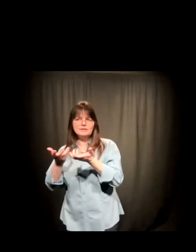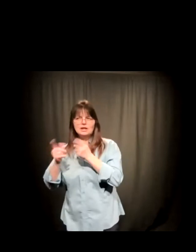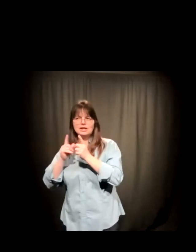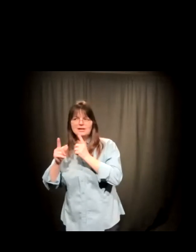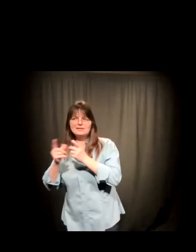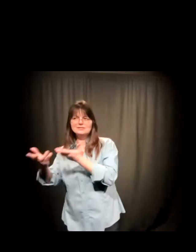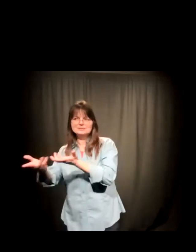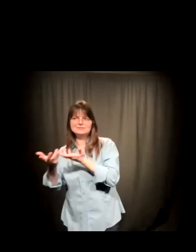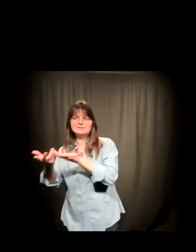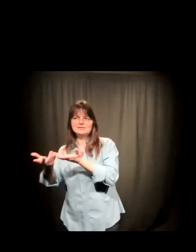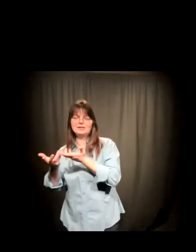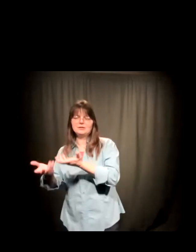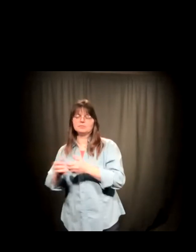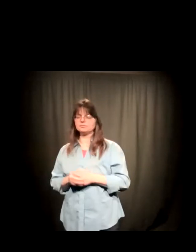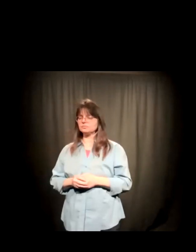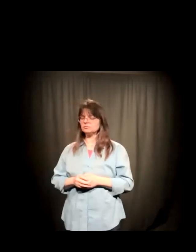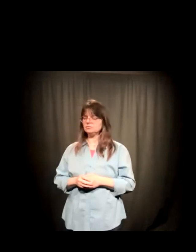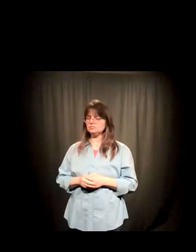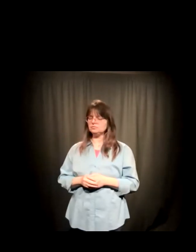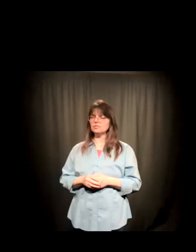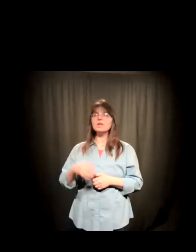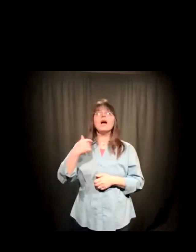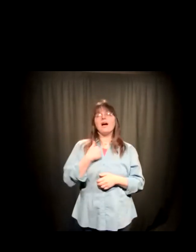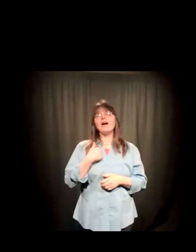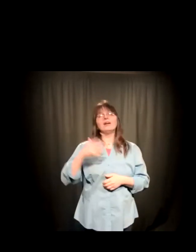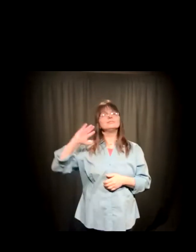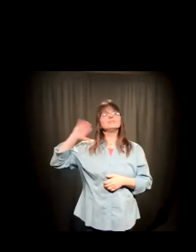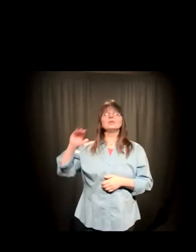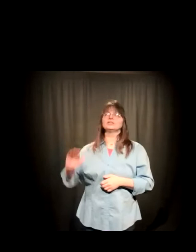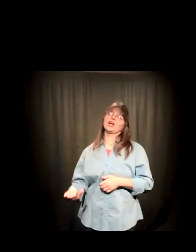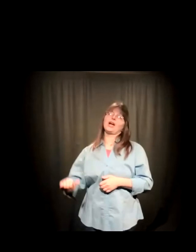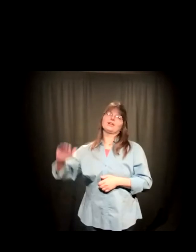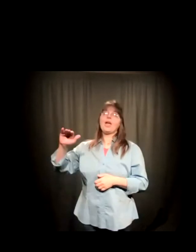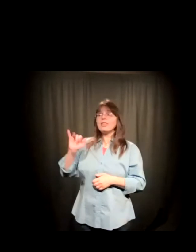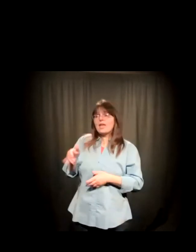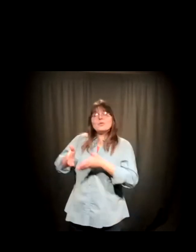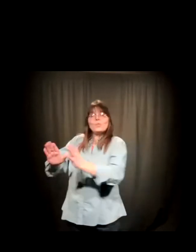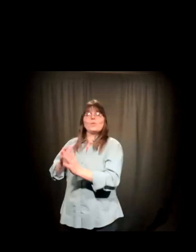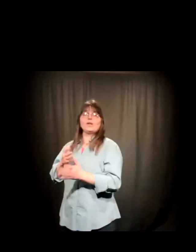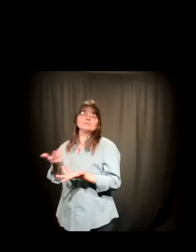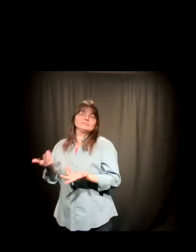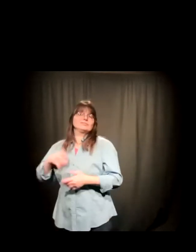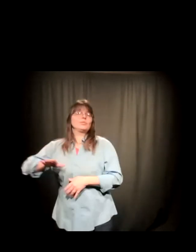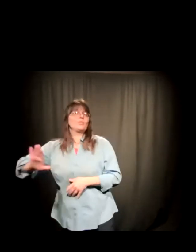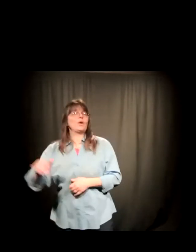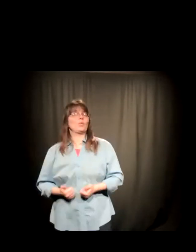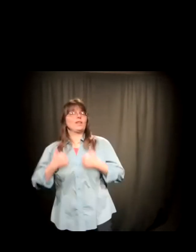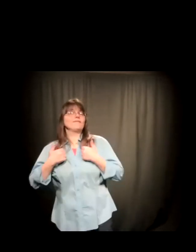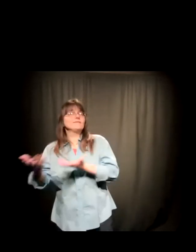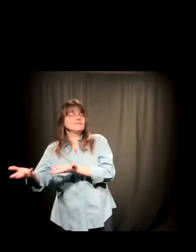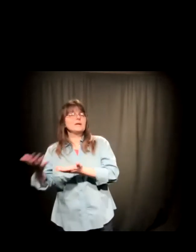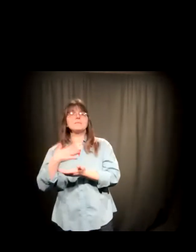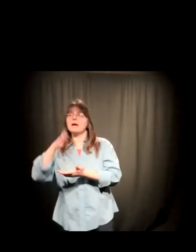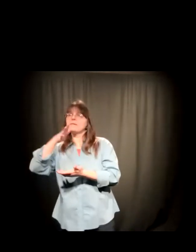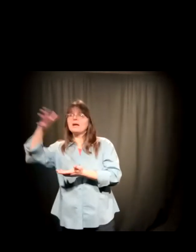Of course, I was only a child and much of this was lost on me. It was simply the way we lived. I didn't think much about my grandparents'